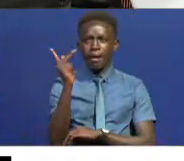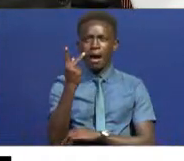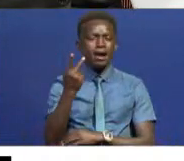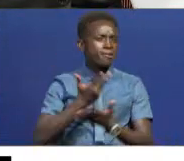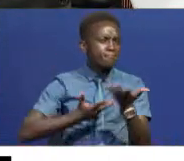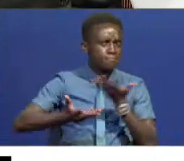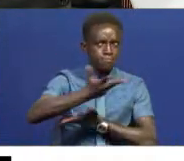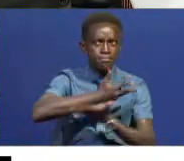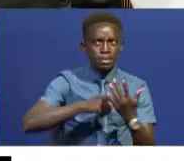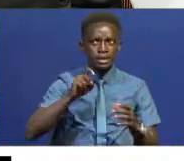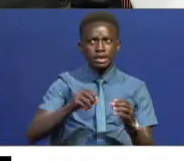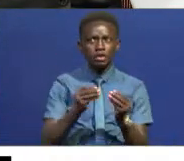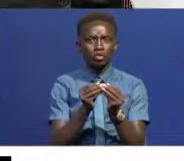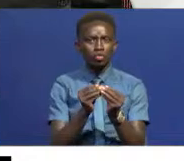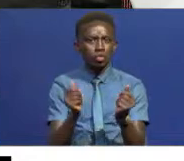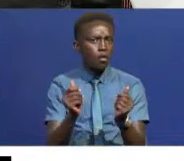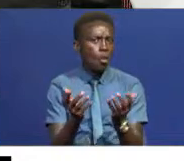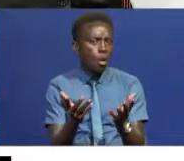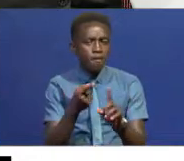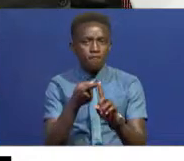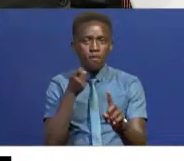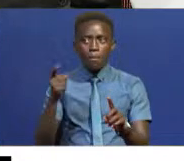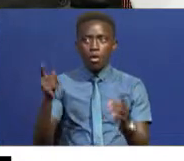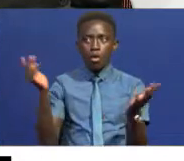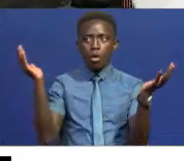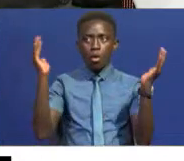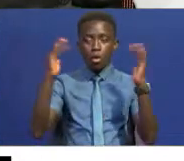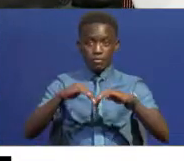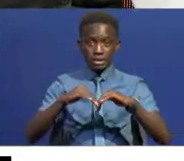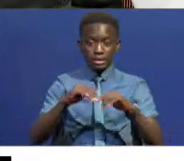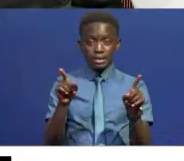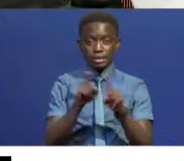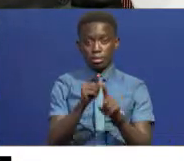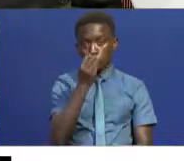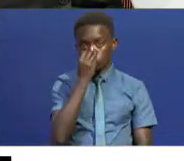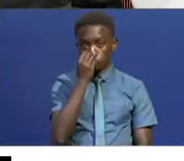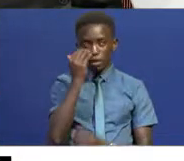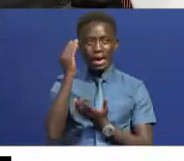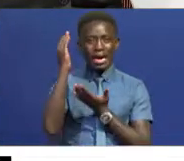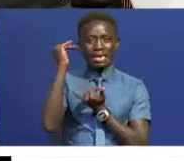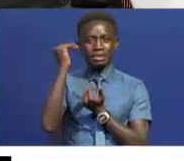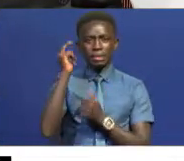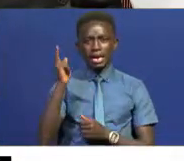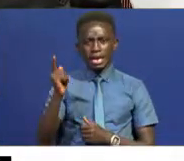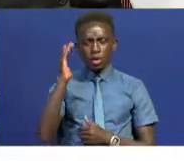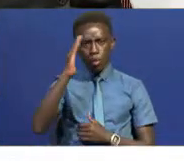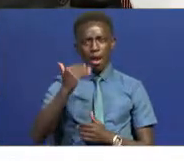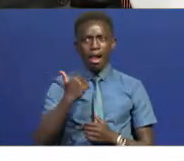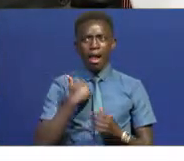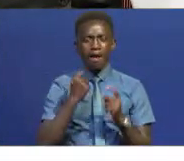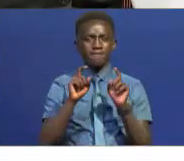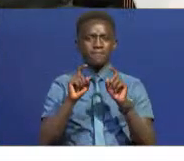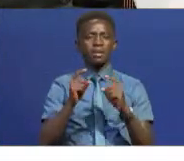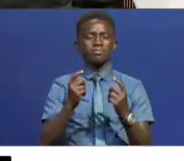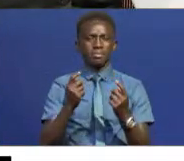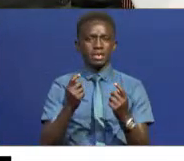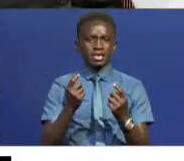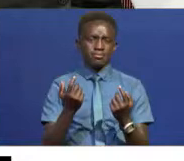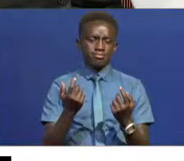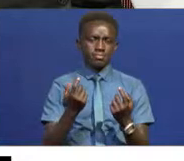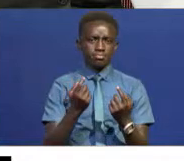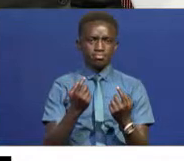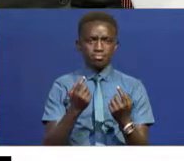resolutions from the conference, and President William Ruto will be expected to issue a press conference after